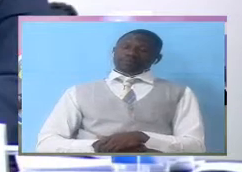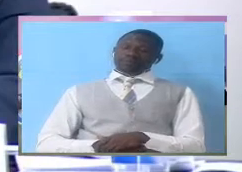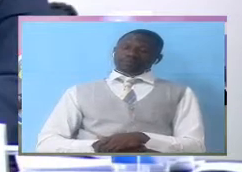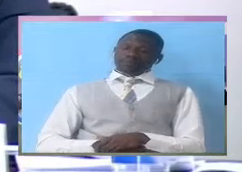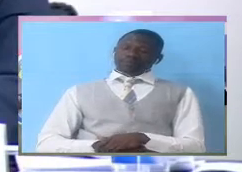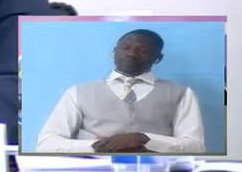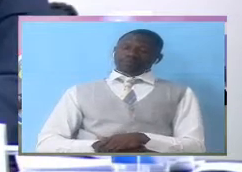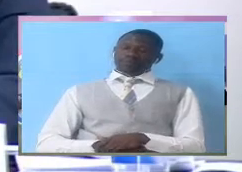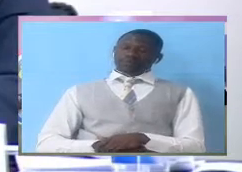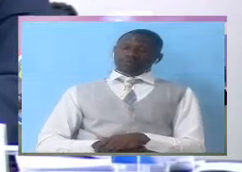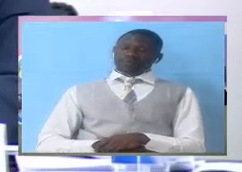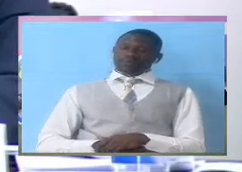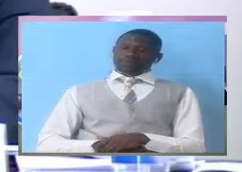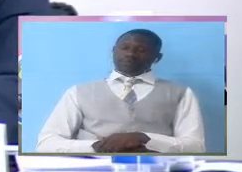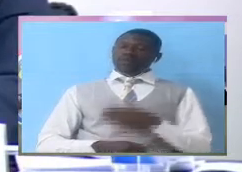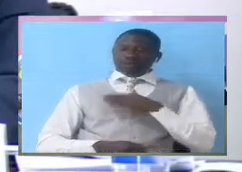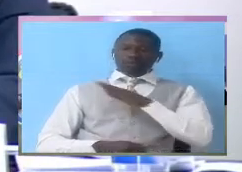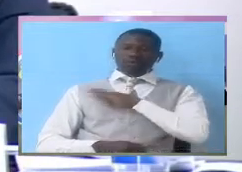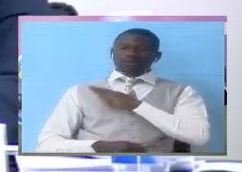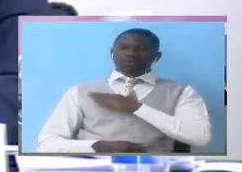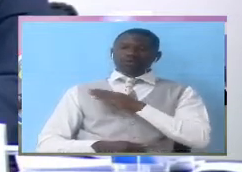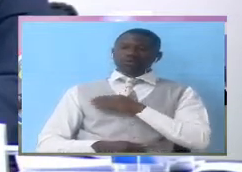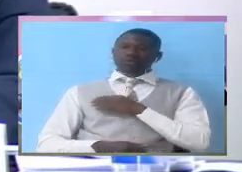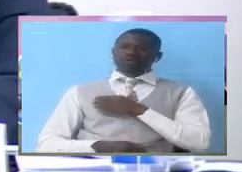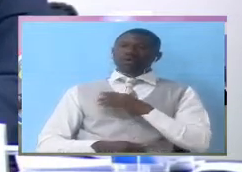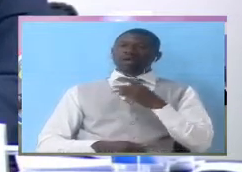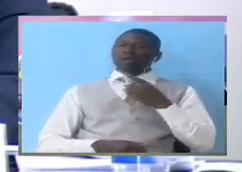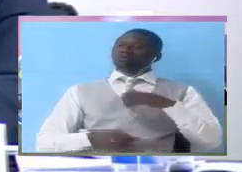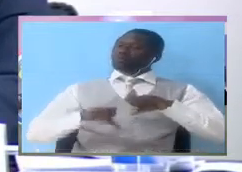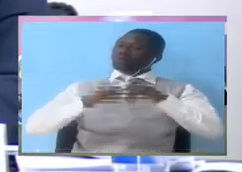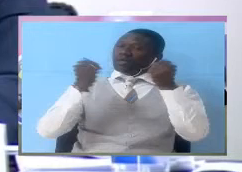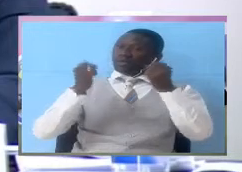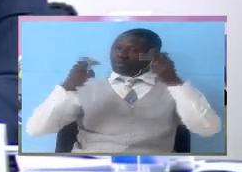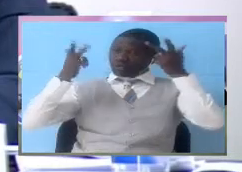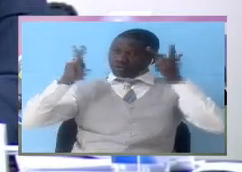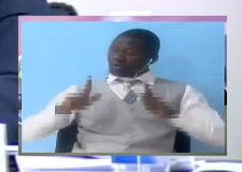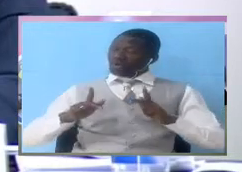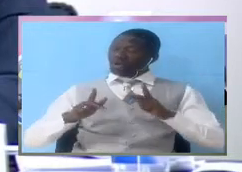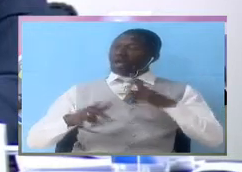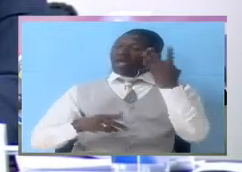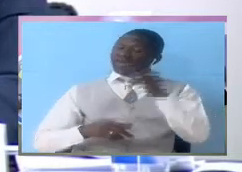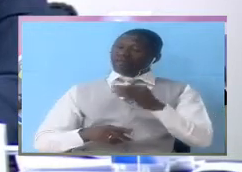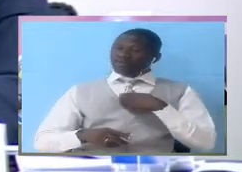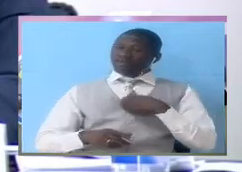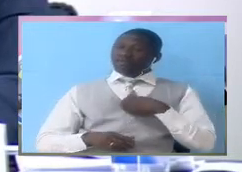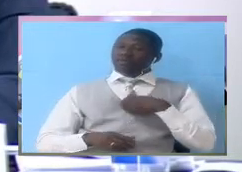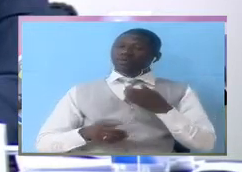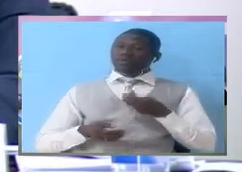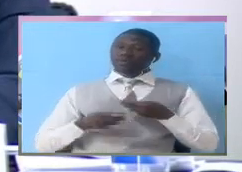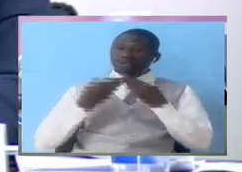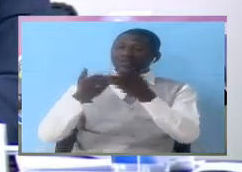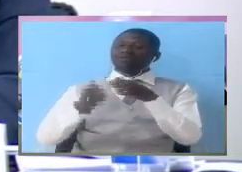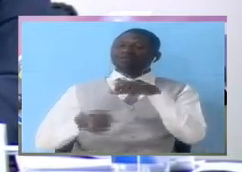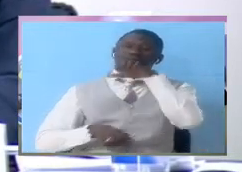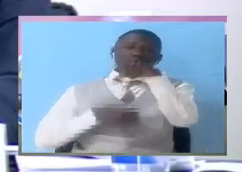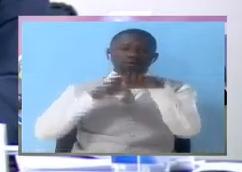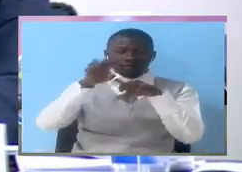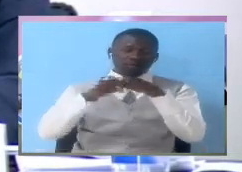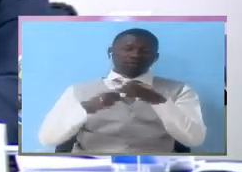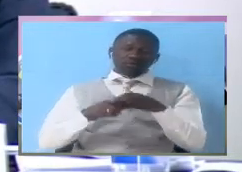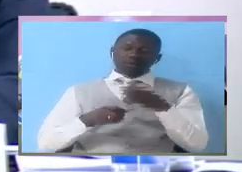wax ludul deug. It is also an offense to provide false information to the TRRC. Te ya halwa la tamit nga joxe